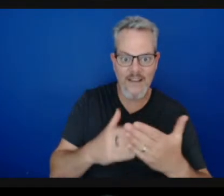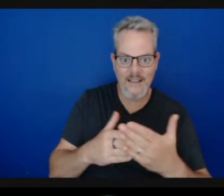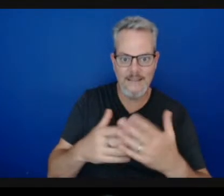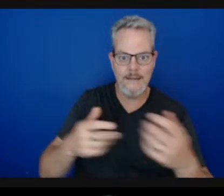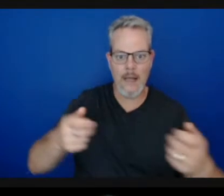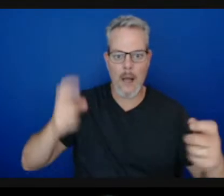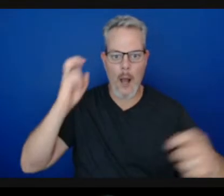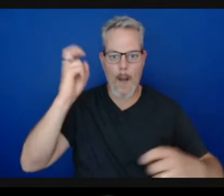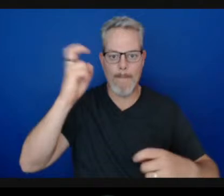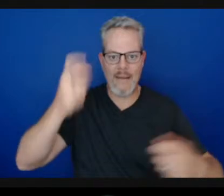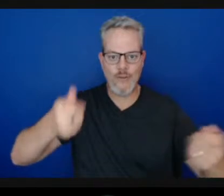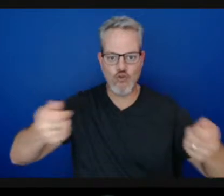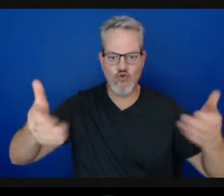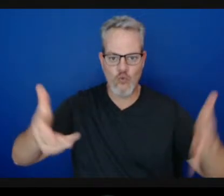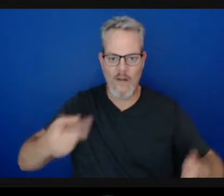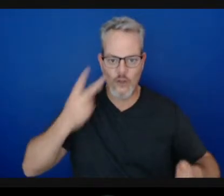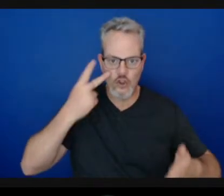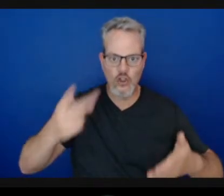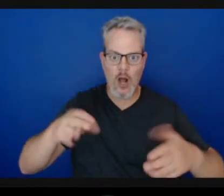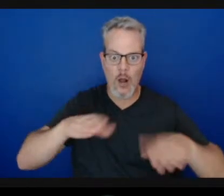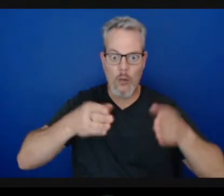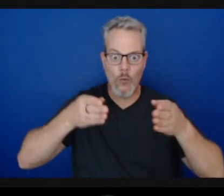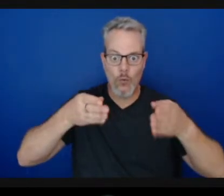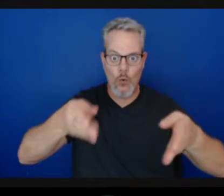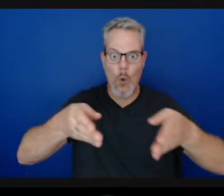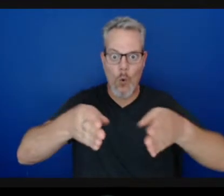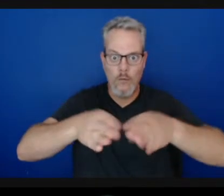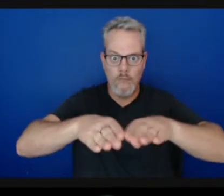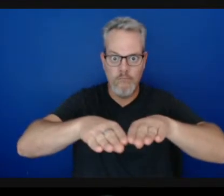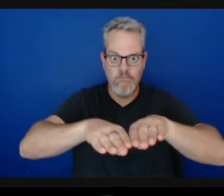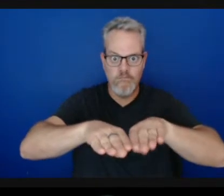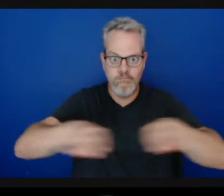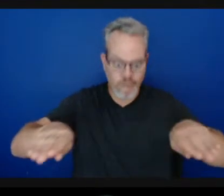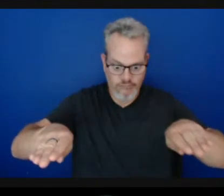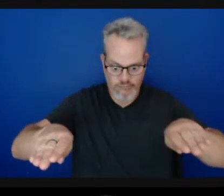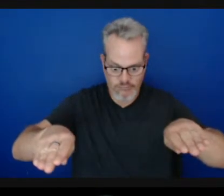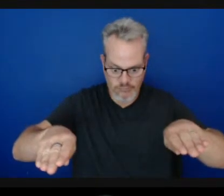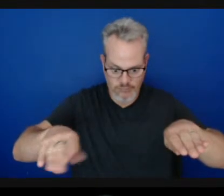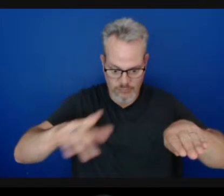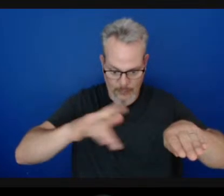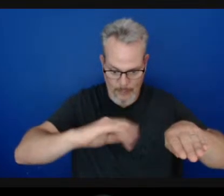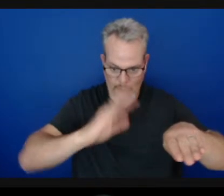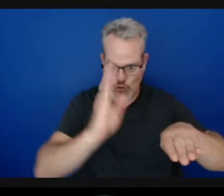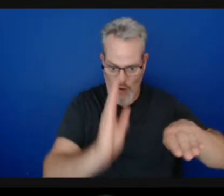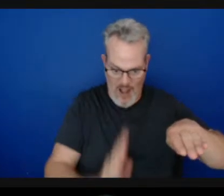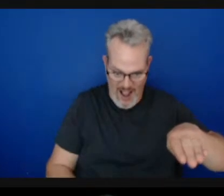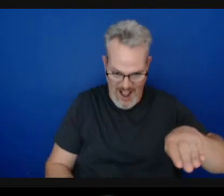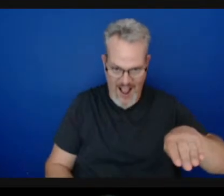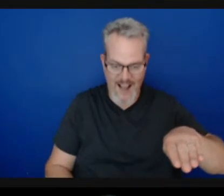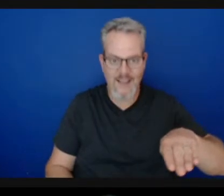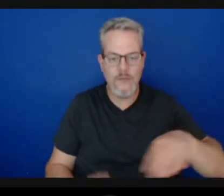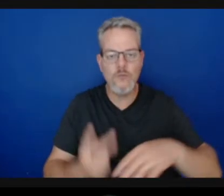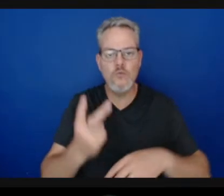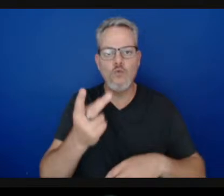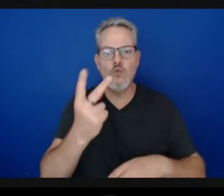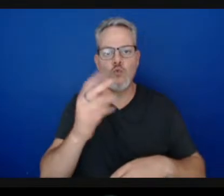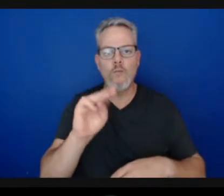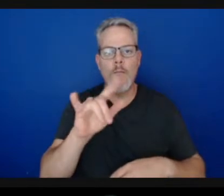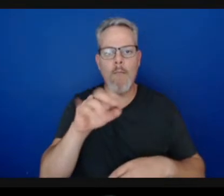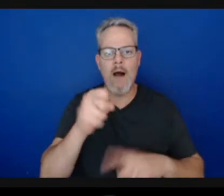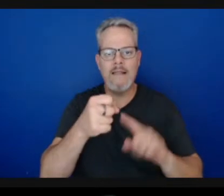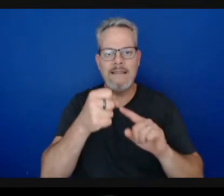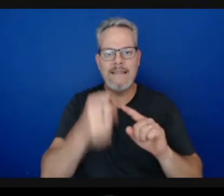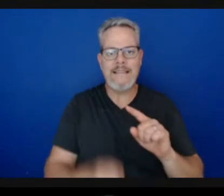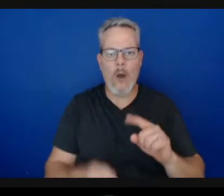crack across the road 2 miles west of Kapoho. lots of earthquakes, and